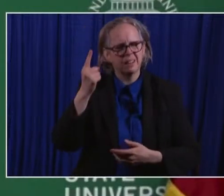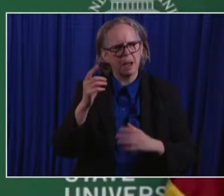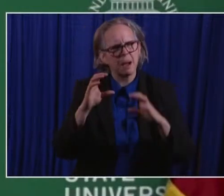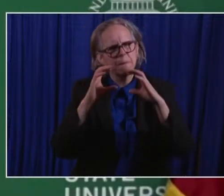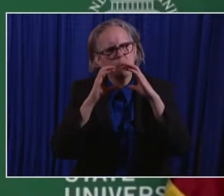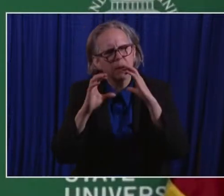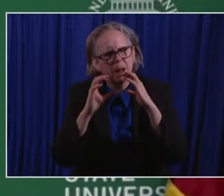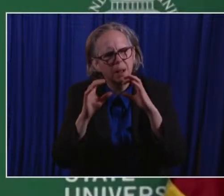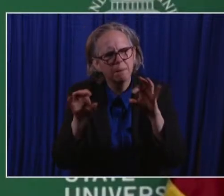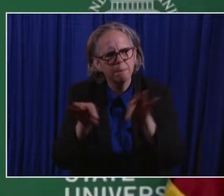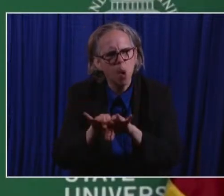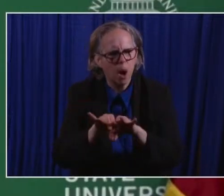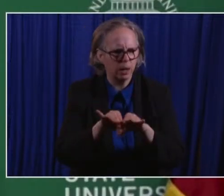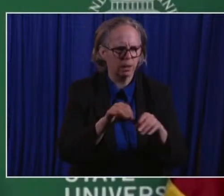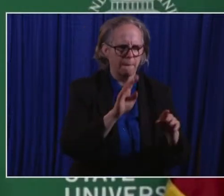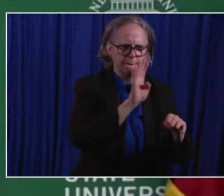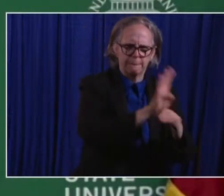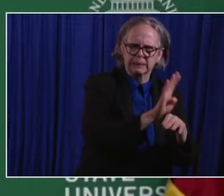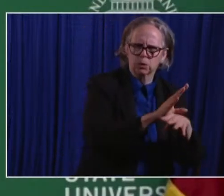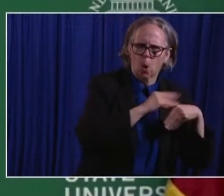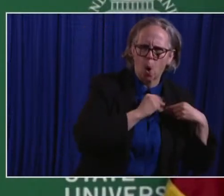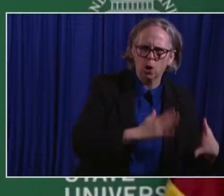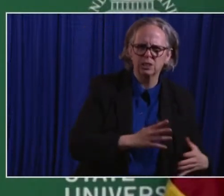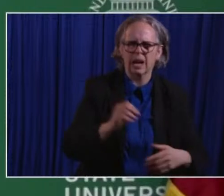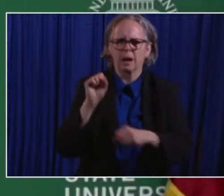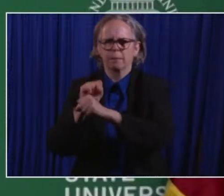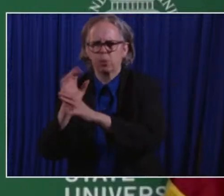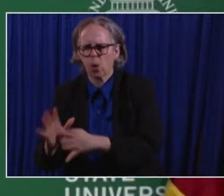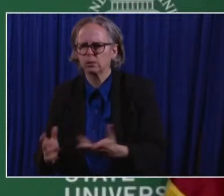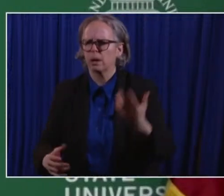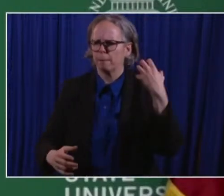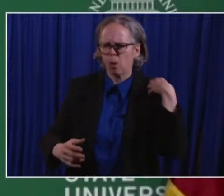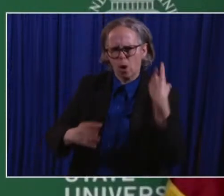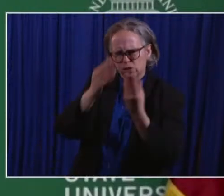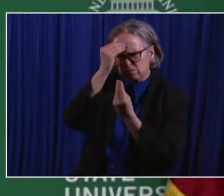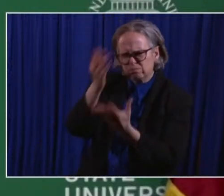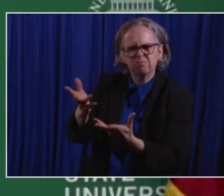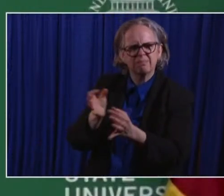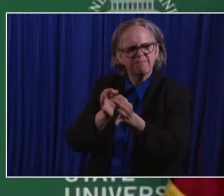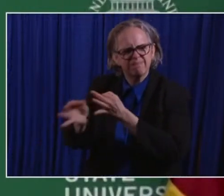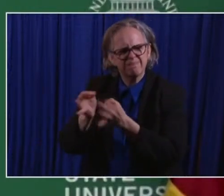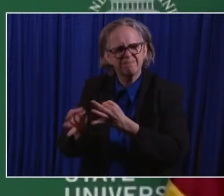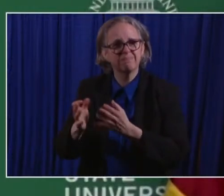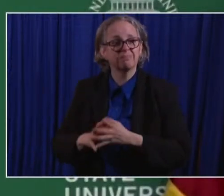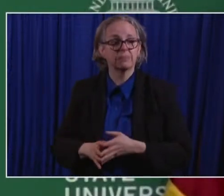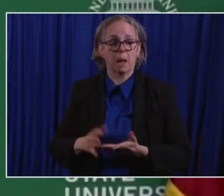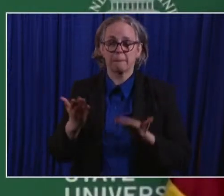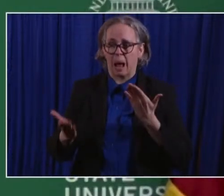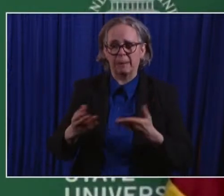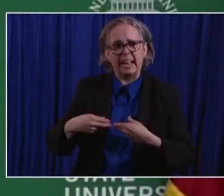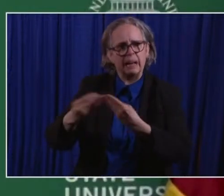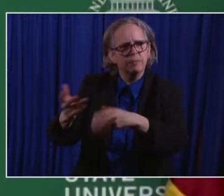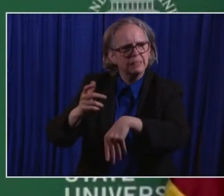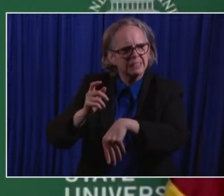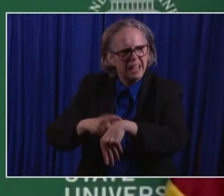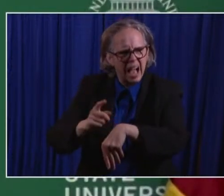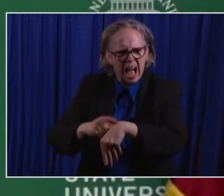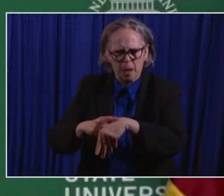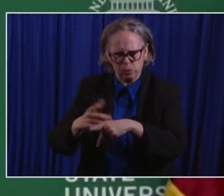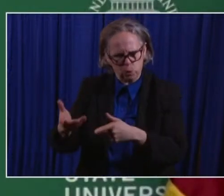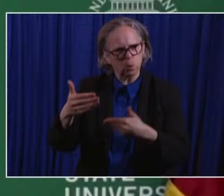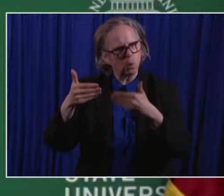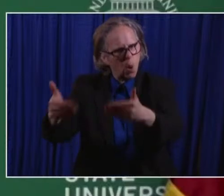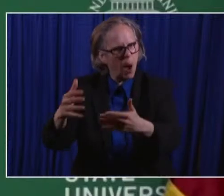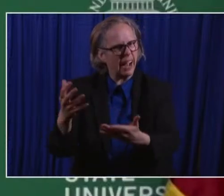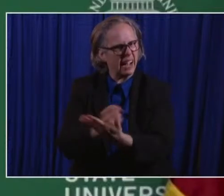are given all the facts over a period of time, and they're given the ample opportunity to get vaccinated in a very convenient place